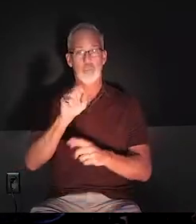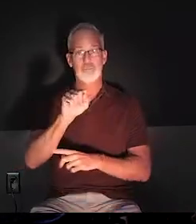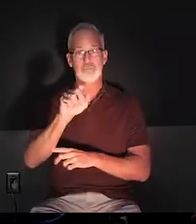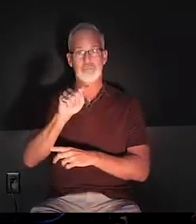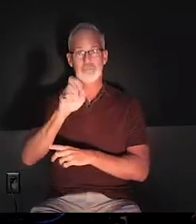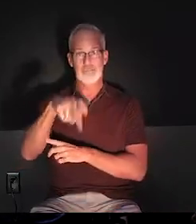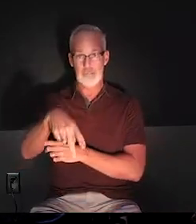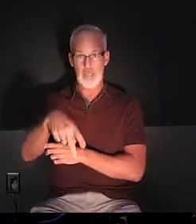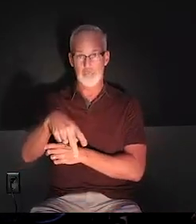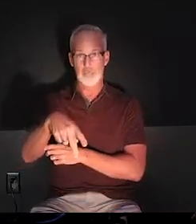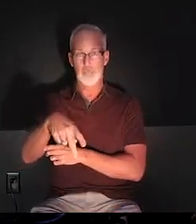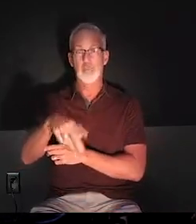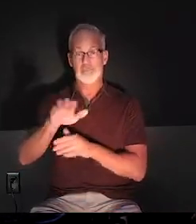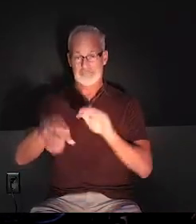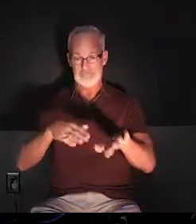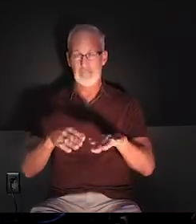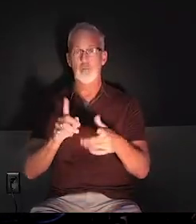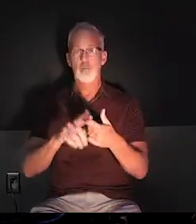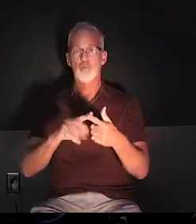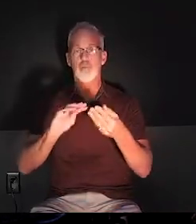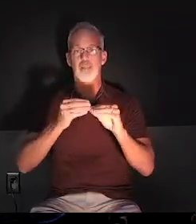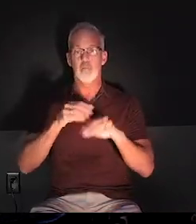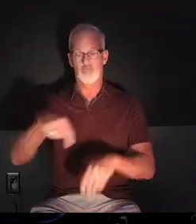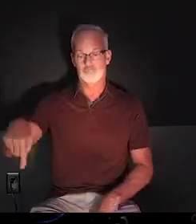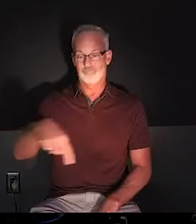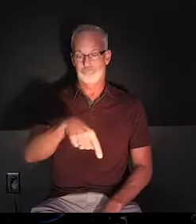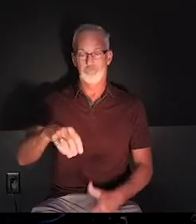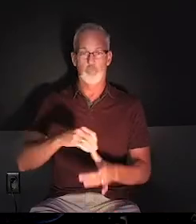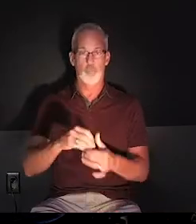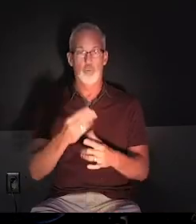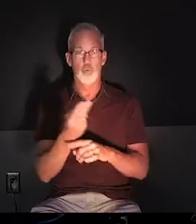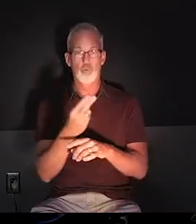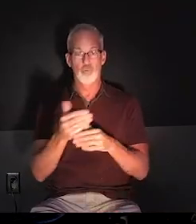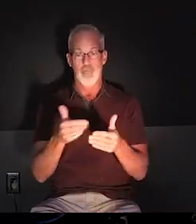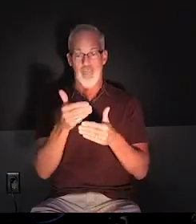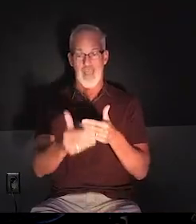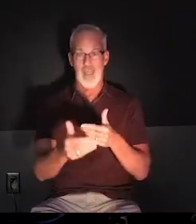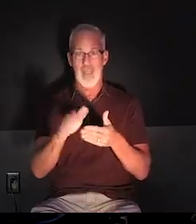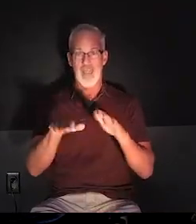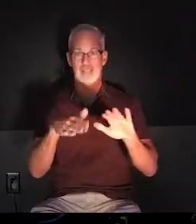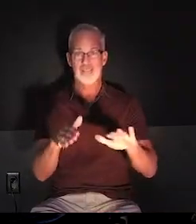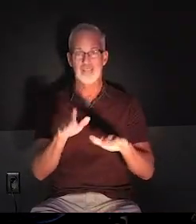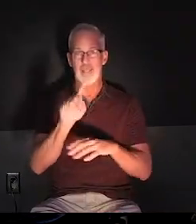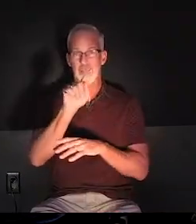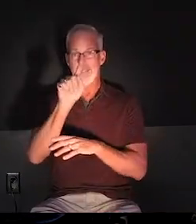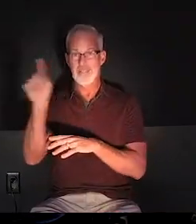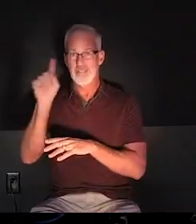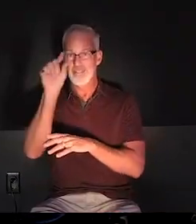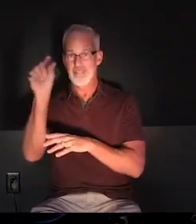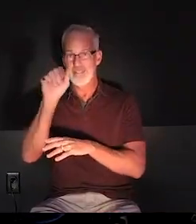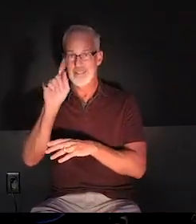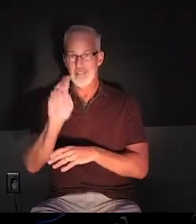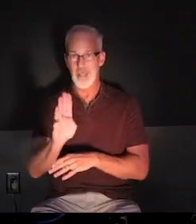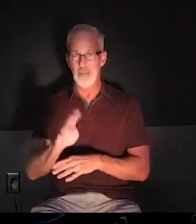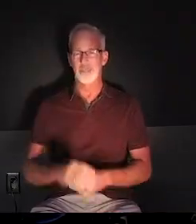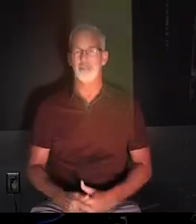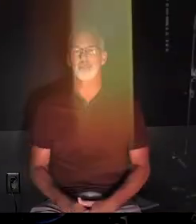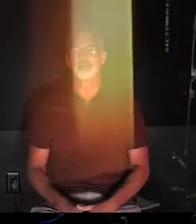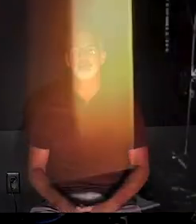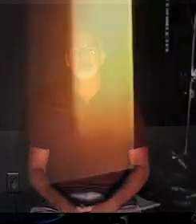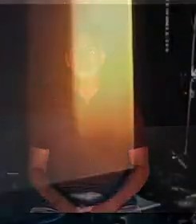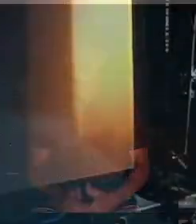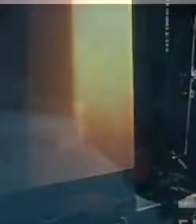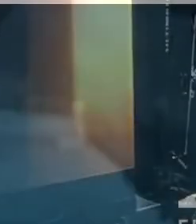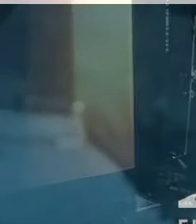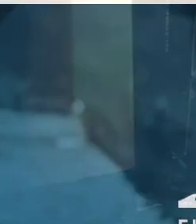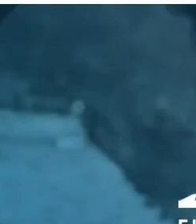on the screen, or you can use the Next Steps tab in the Church Center app. Thank you again for joining us for worship.